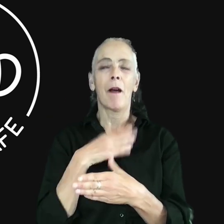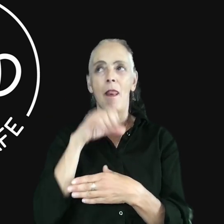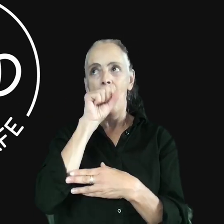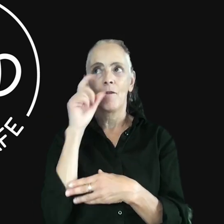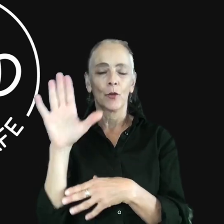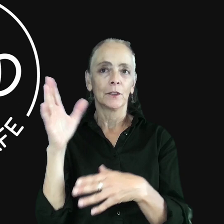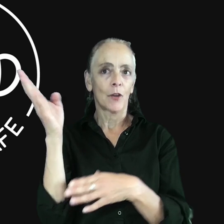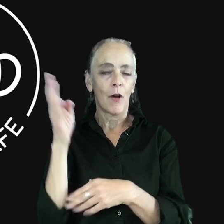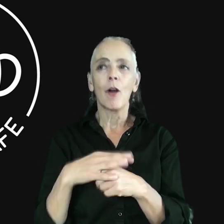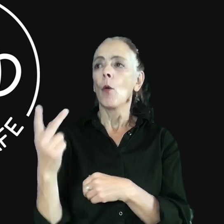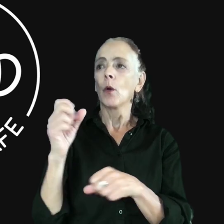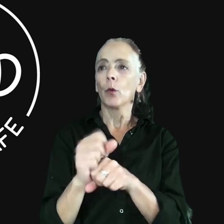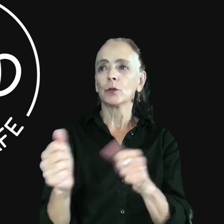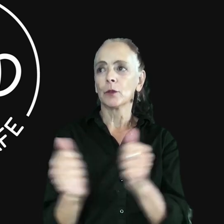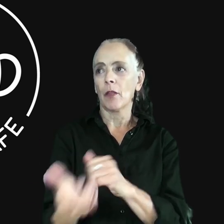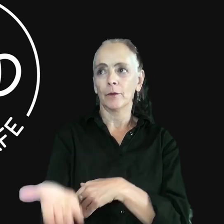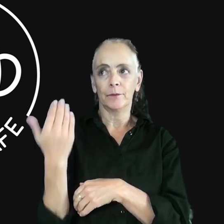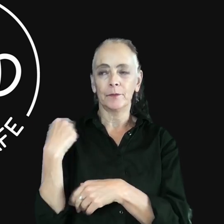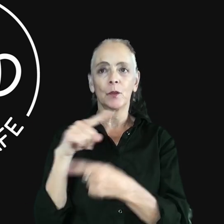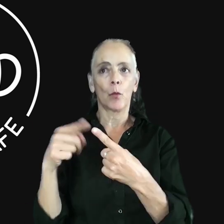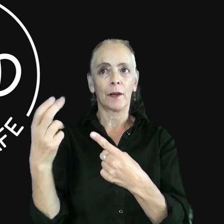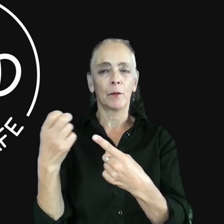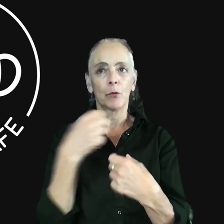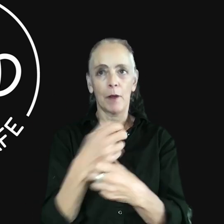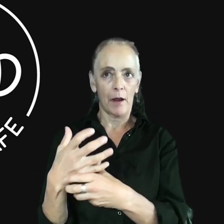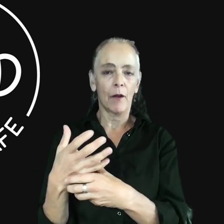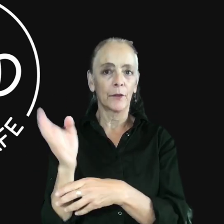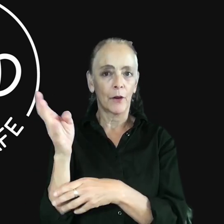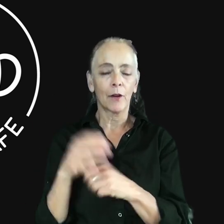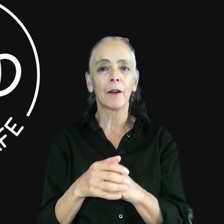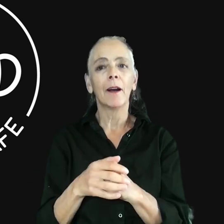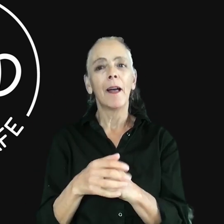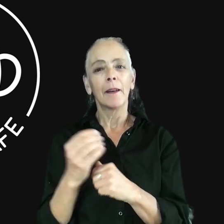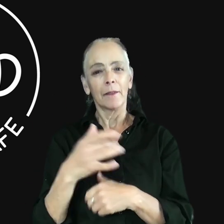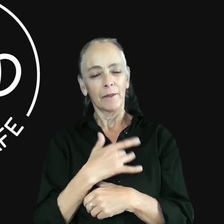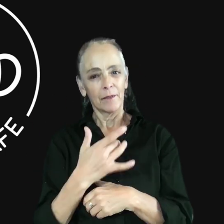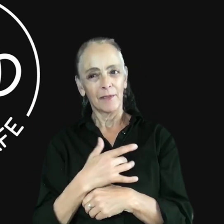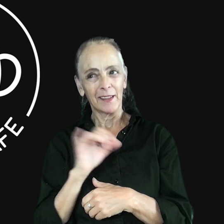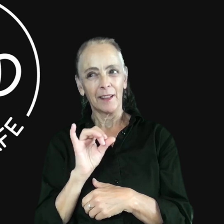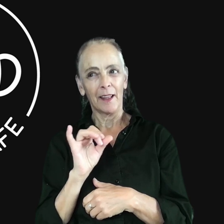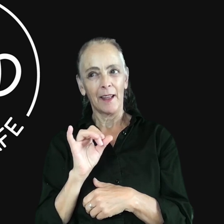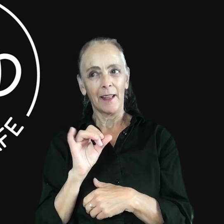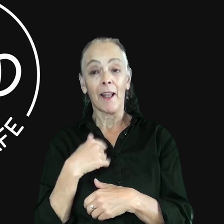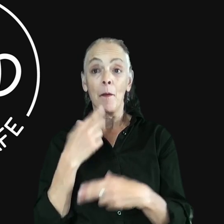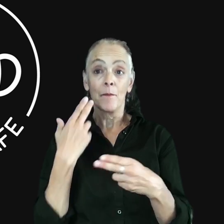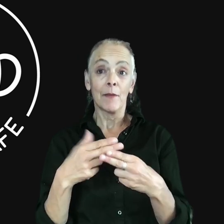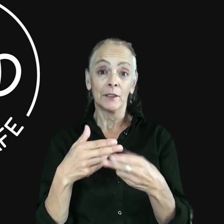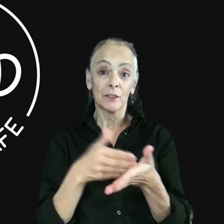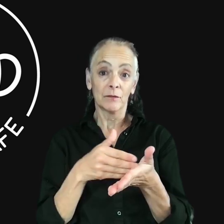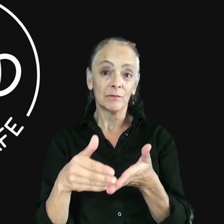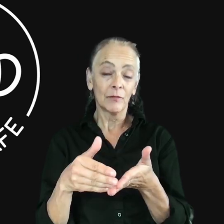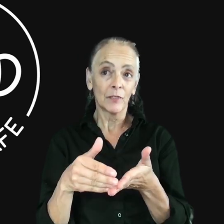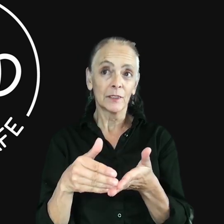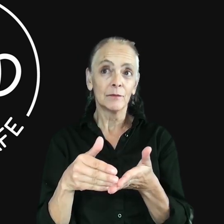used to we worked together back then when he when he was preparing it um and i think i feel i feel like i bring it up quite frequently